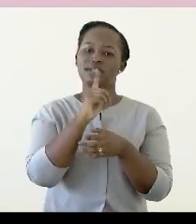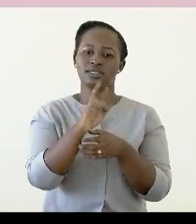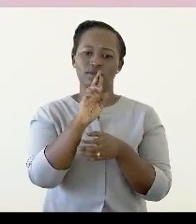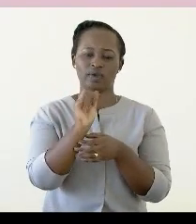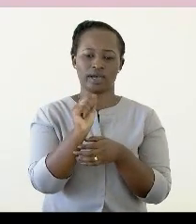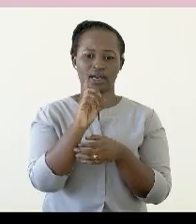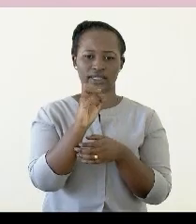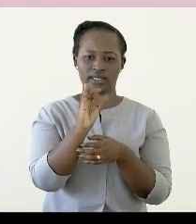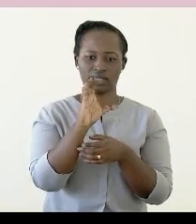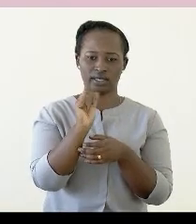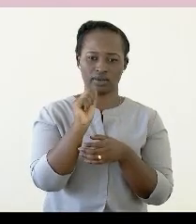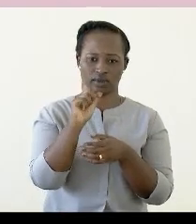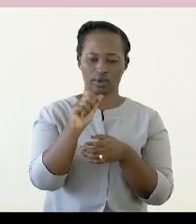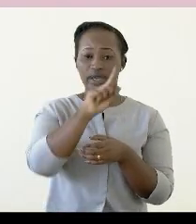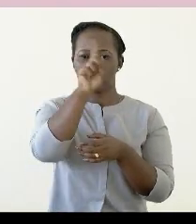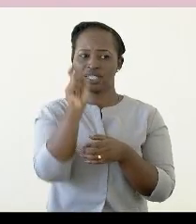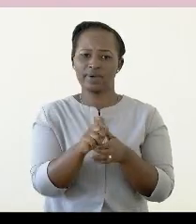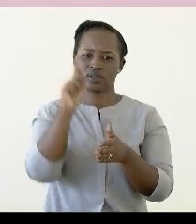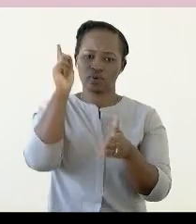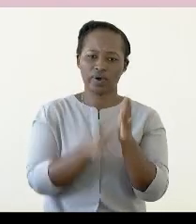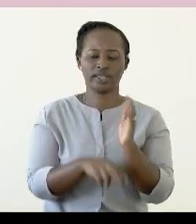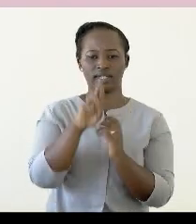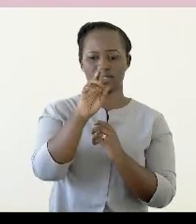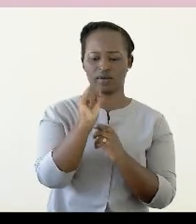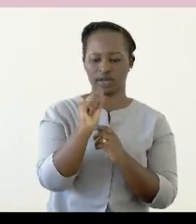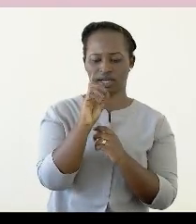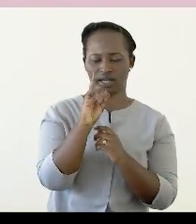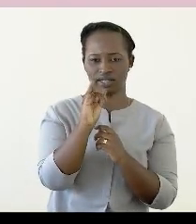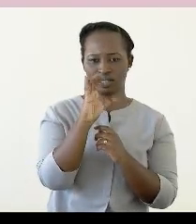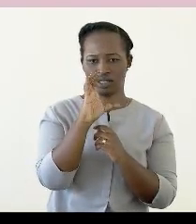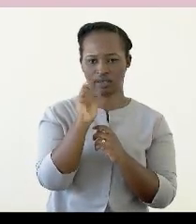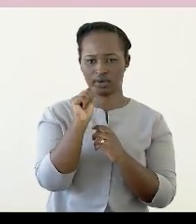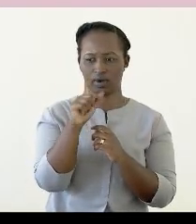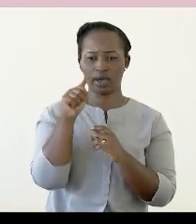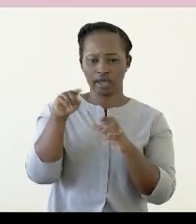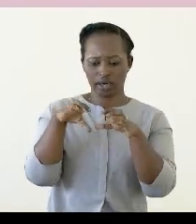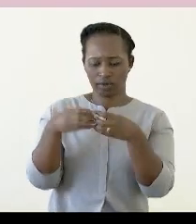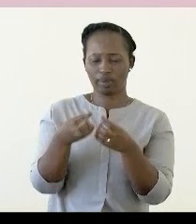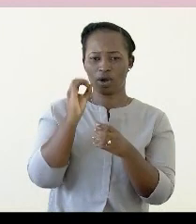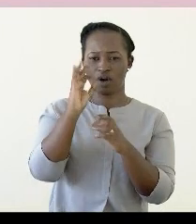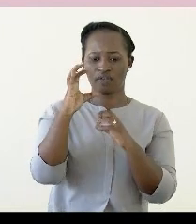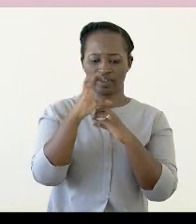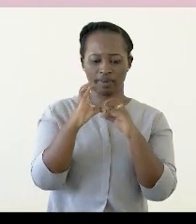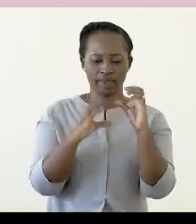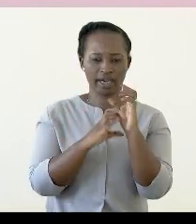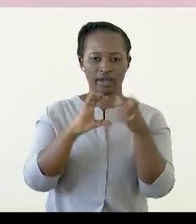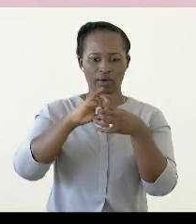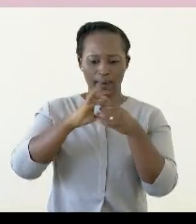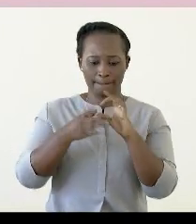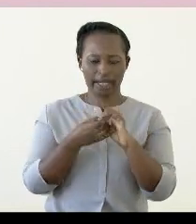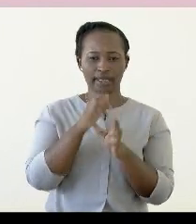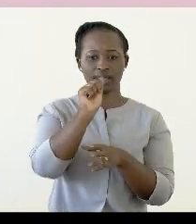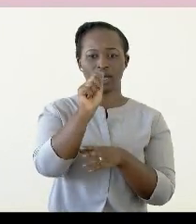radical? A radical is a group of chemically combined